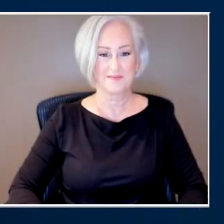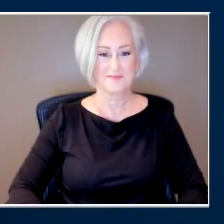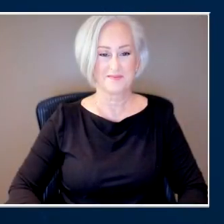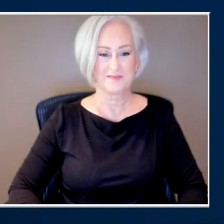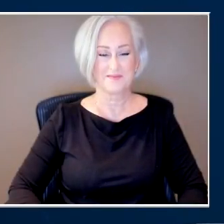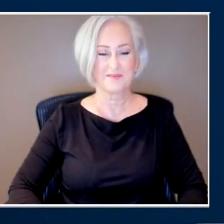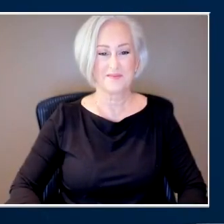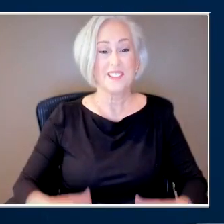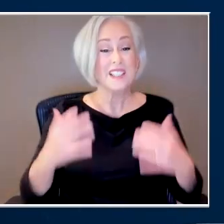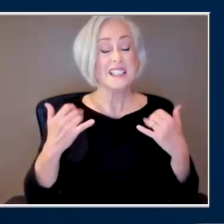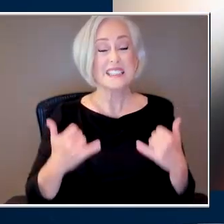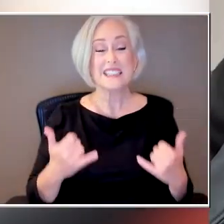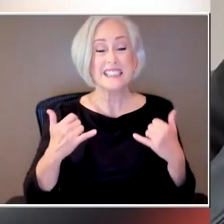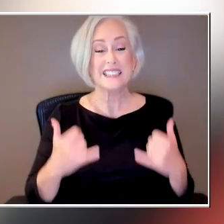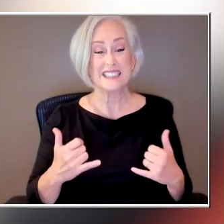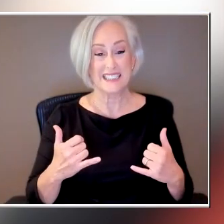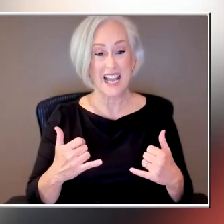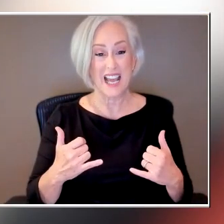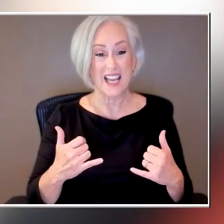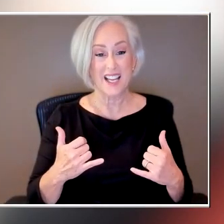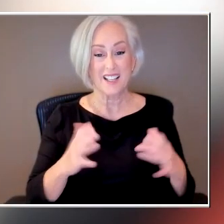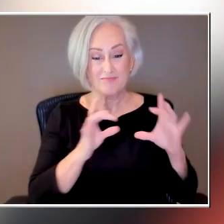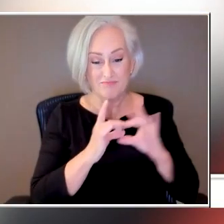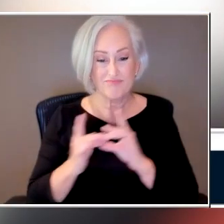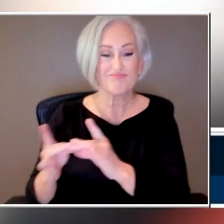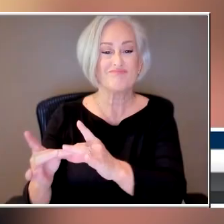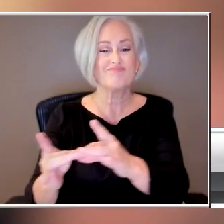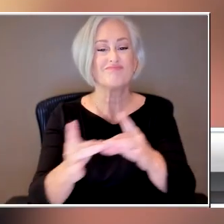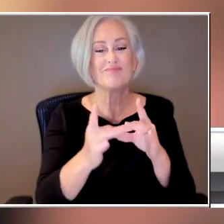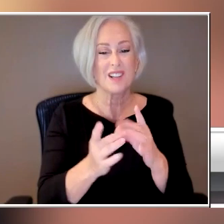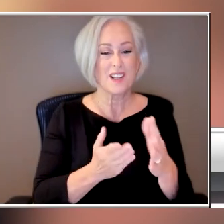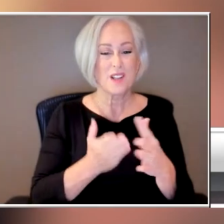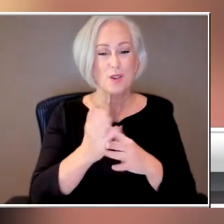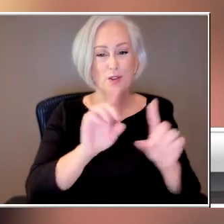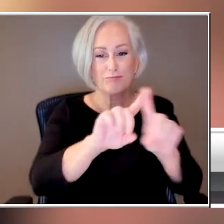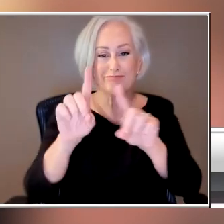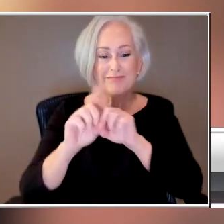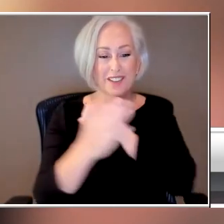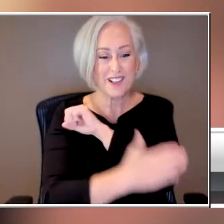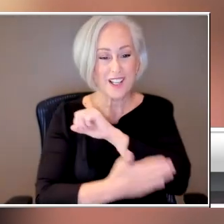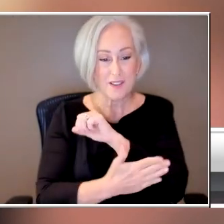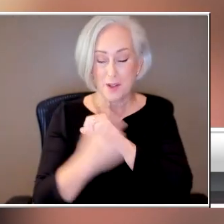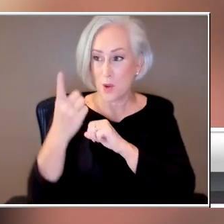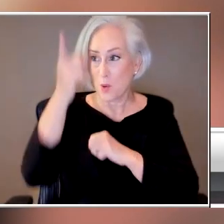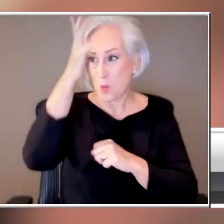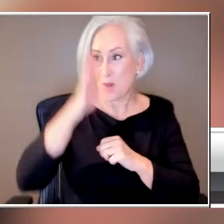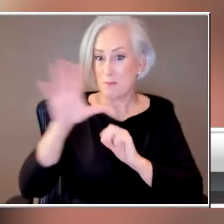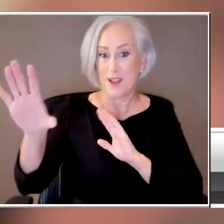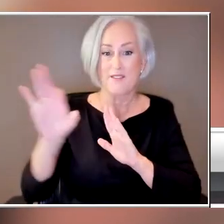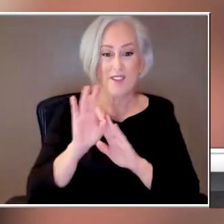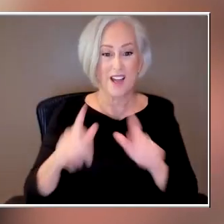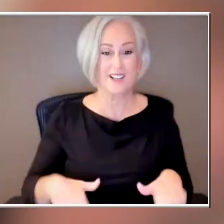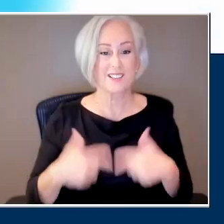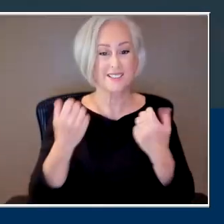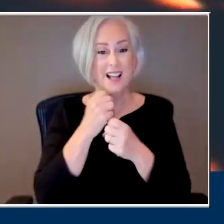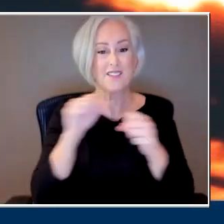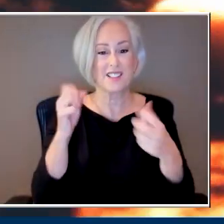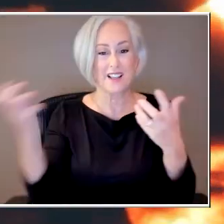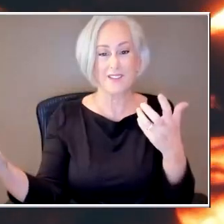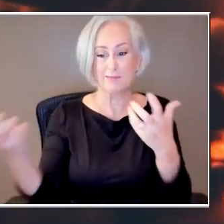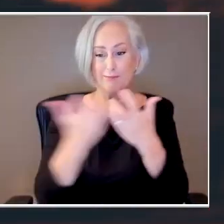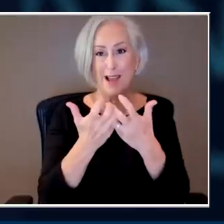Coming up today, connected across continents. One man found his life-saving match halfway around the world.